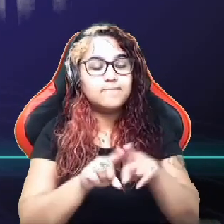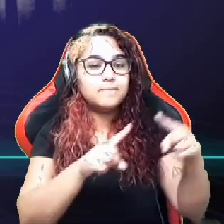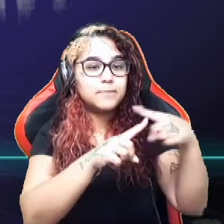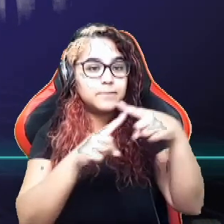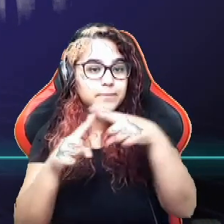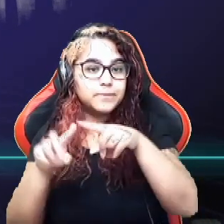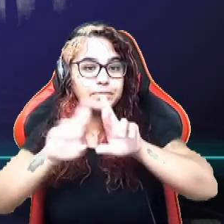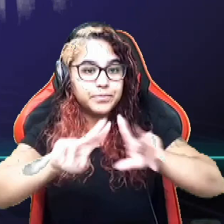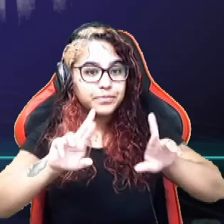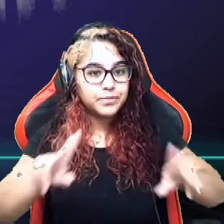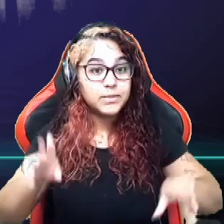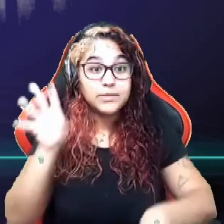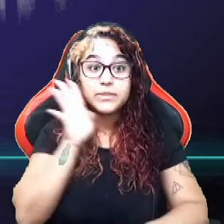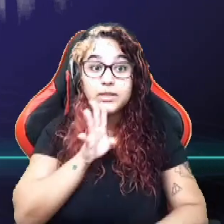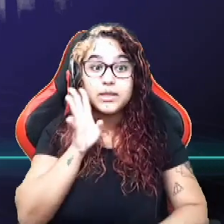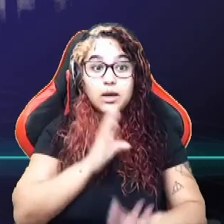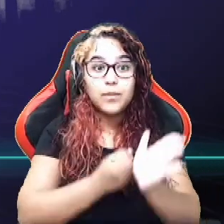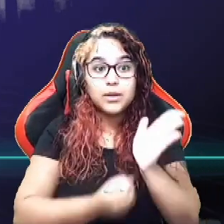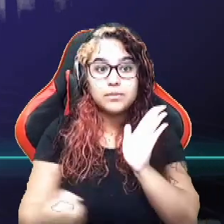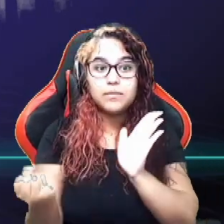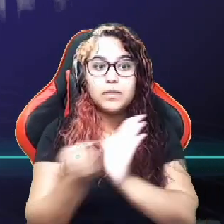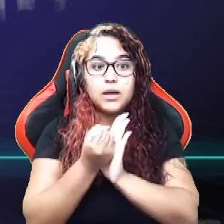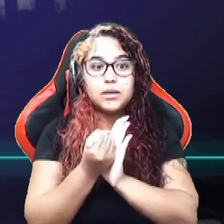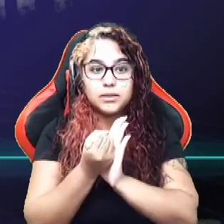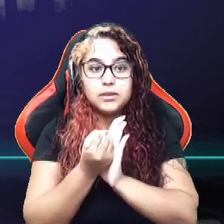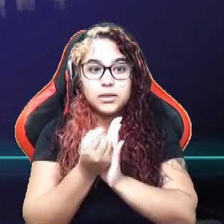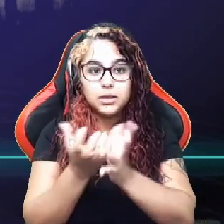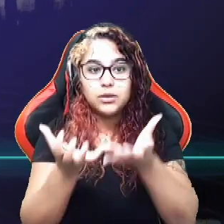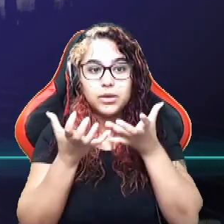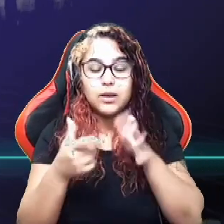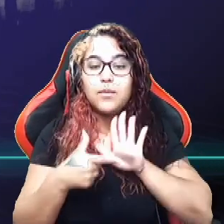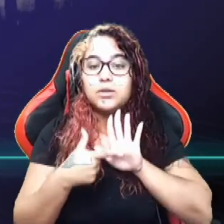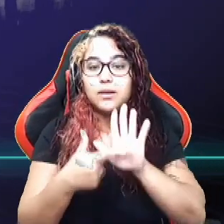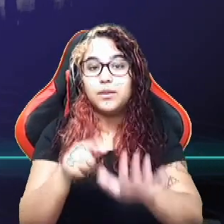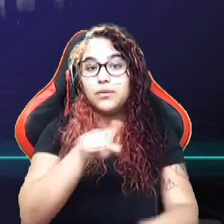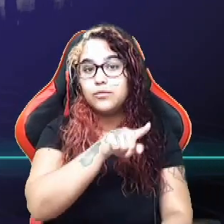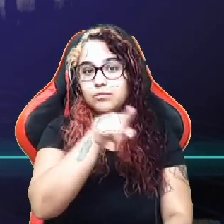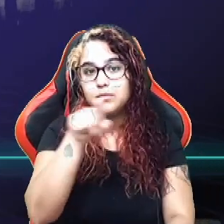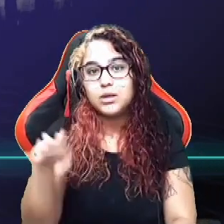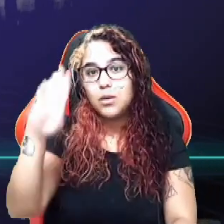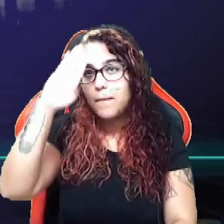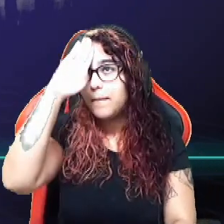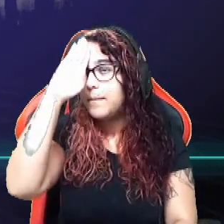works differently. So that also is valid for brands.